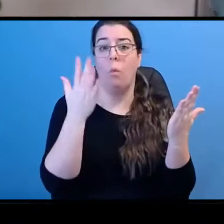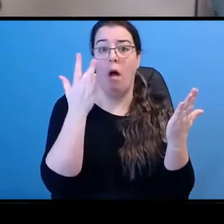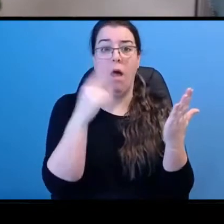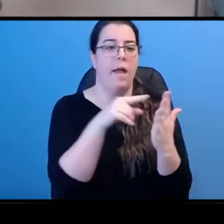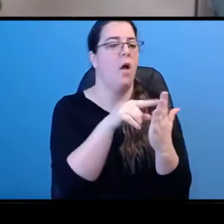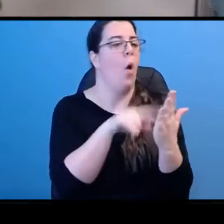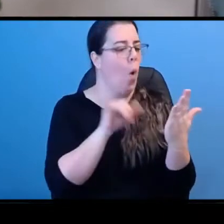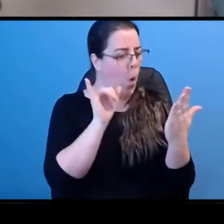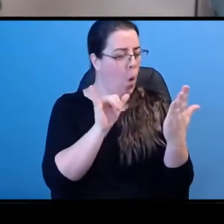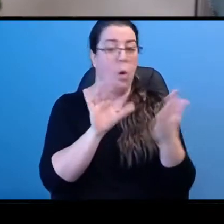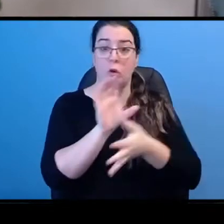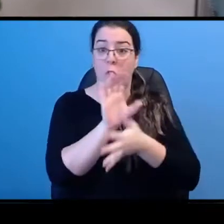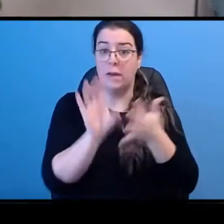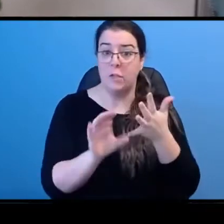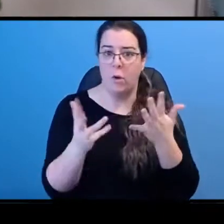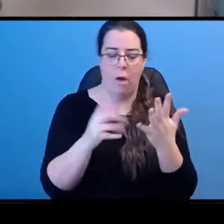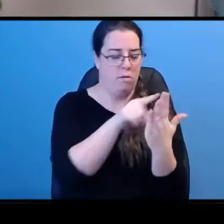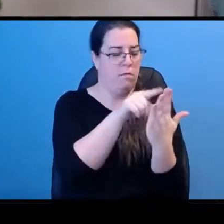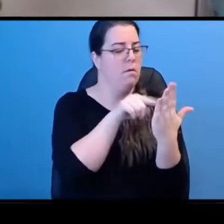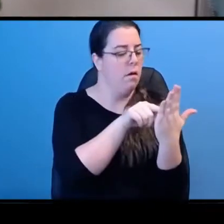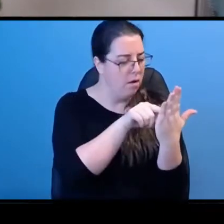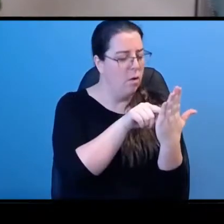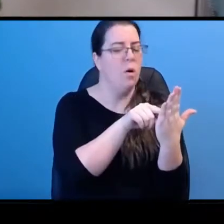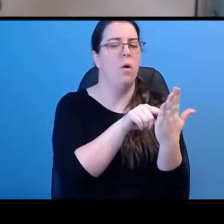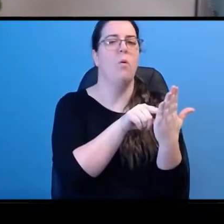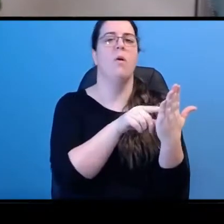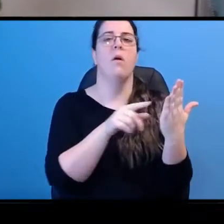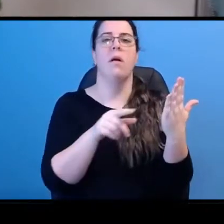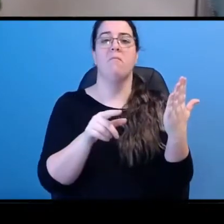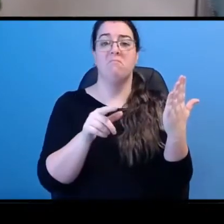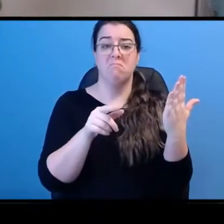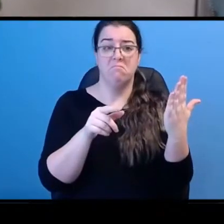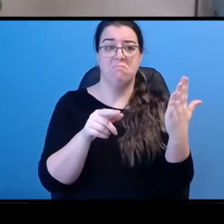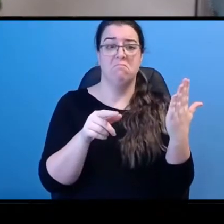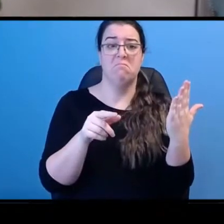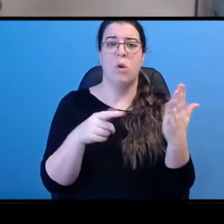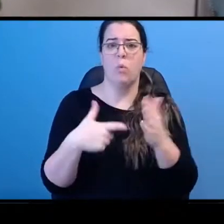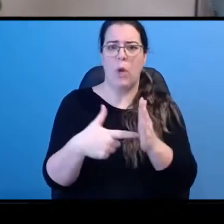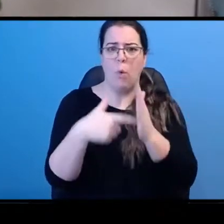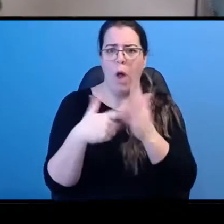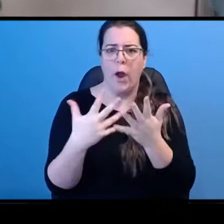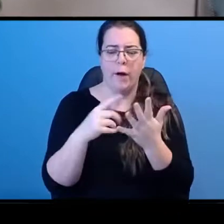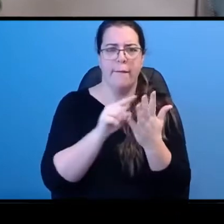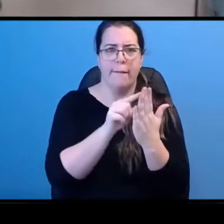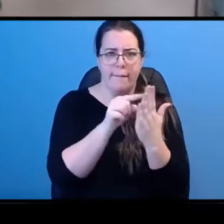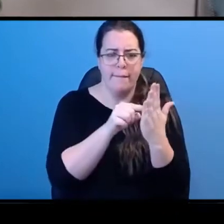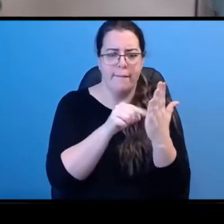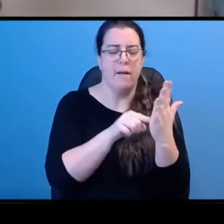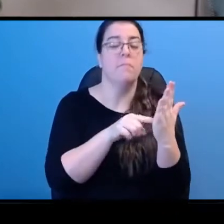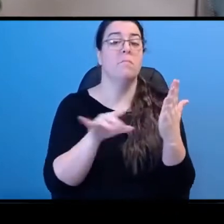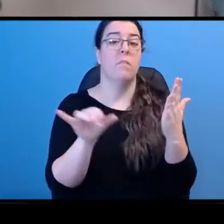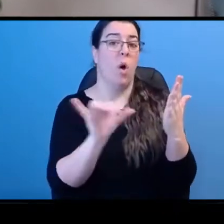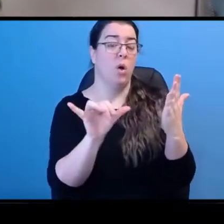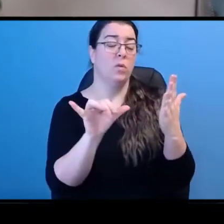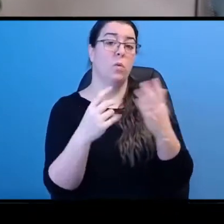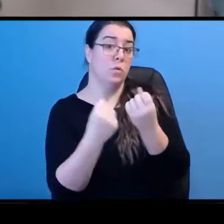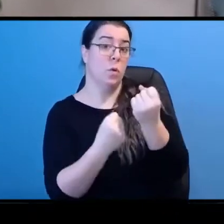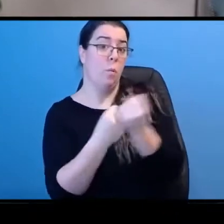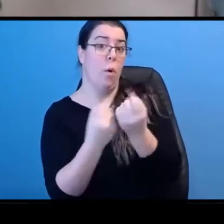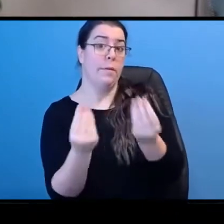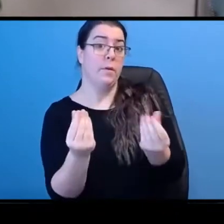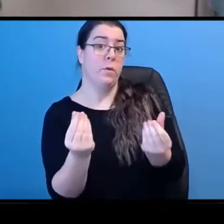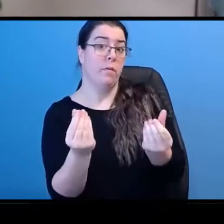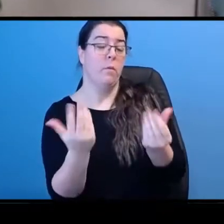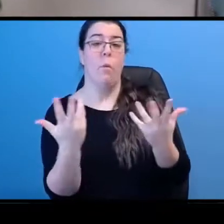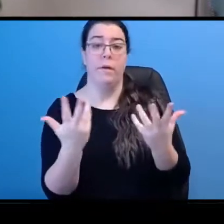writing a grant, is find out that you need to have a support material that you don't have, and you either have to make it, or it could be